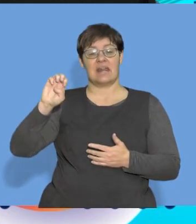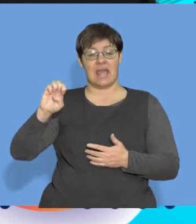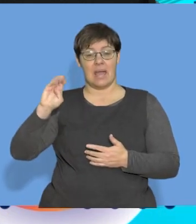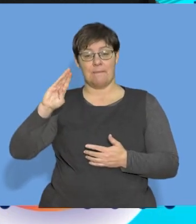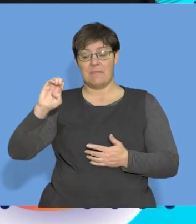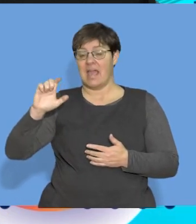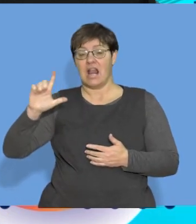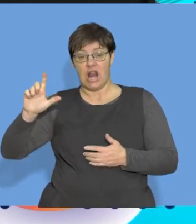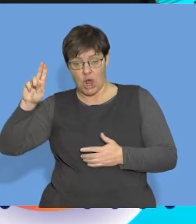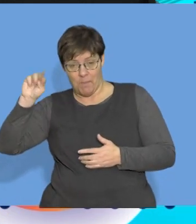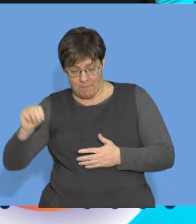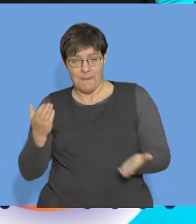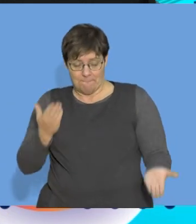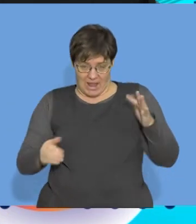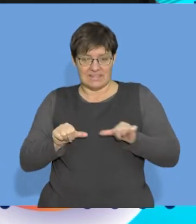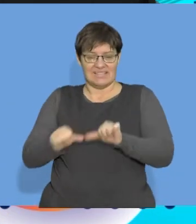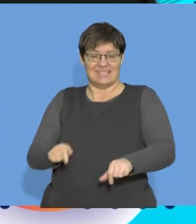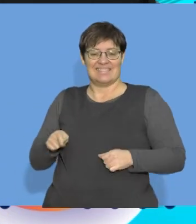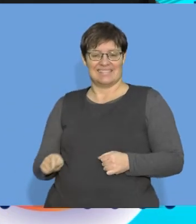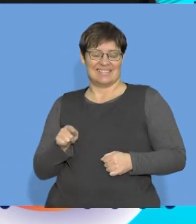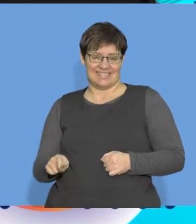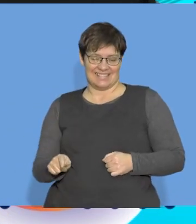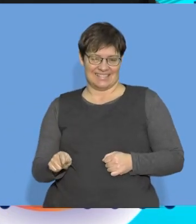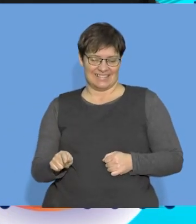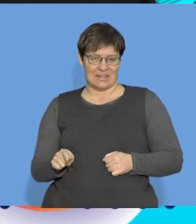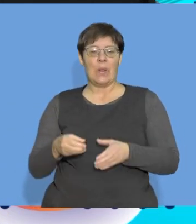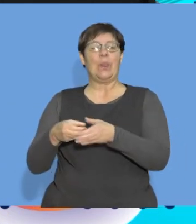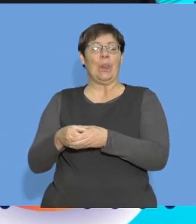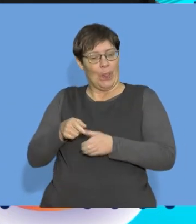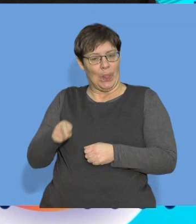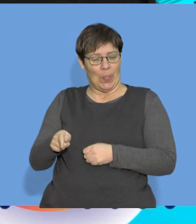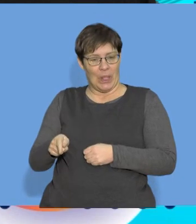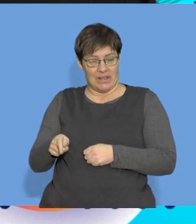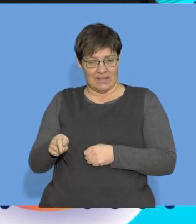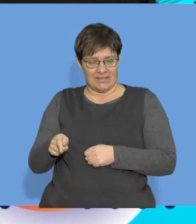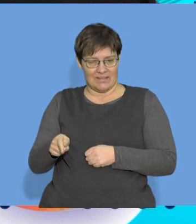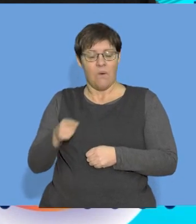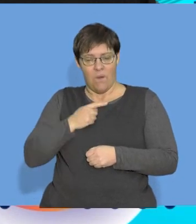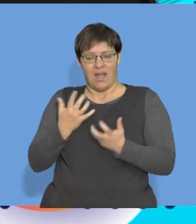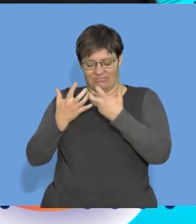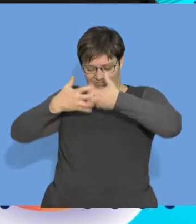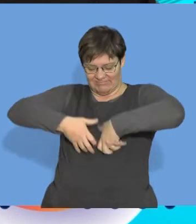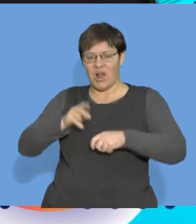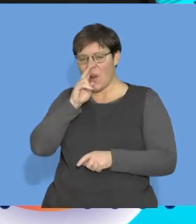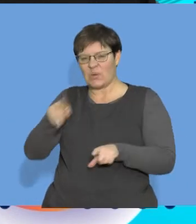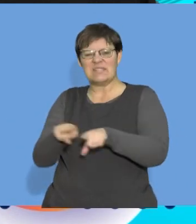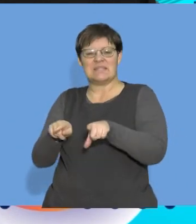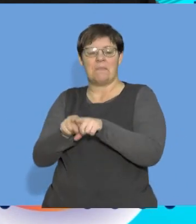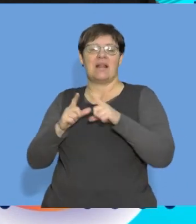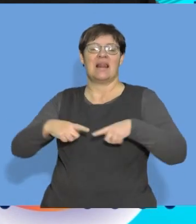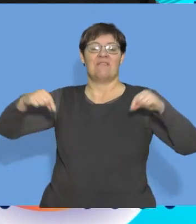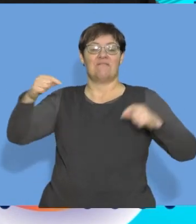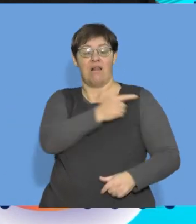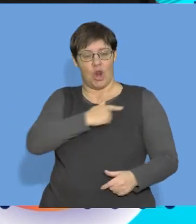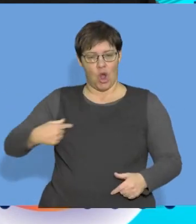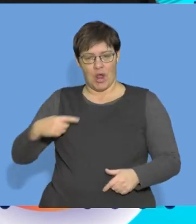be there to maintain my balance. That's the function of the smaller part, that is leaf-like structure